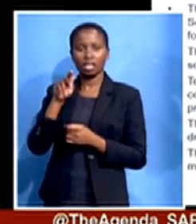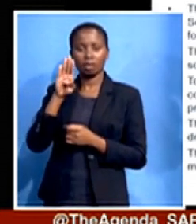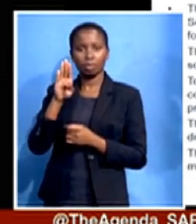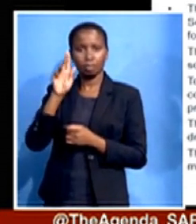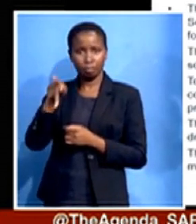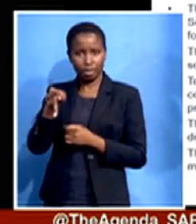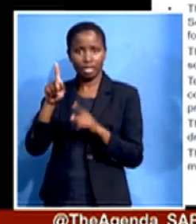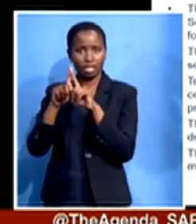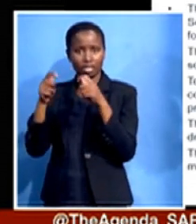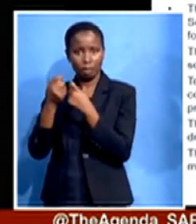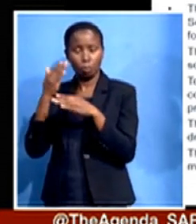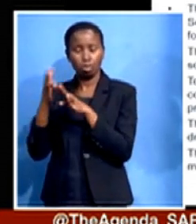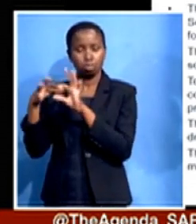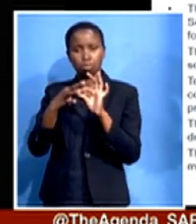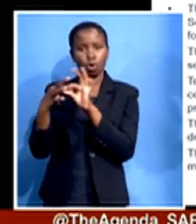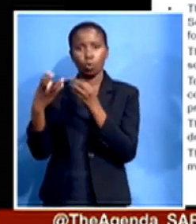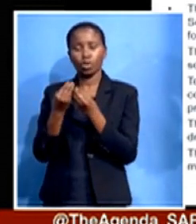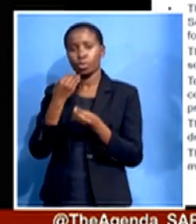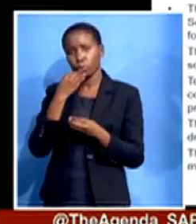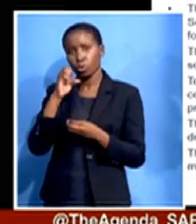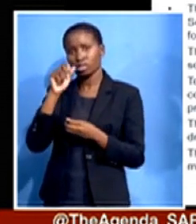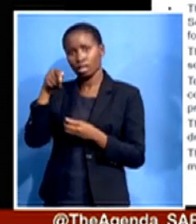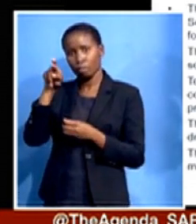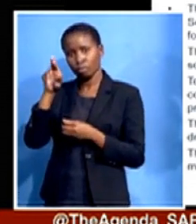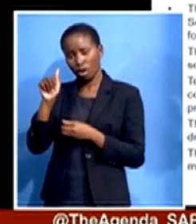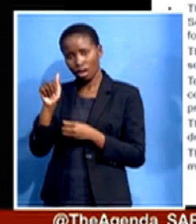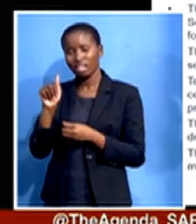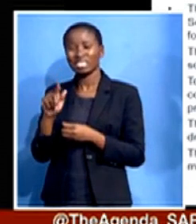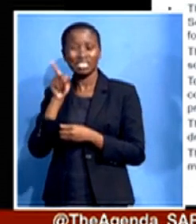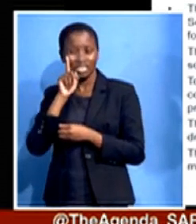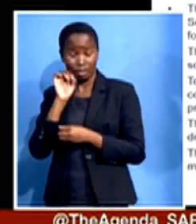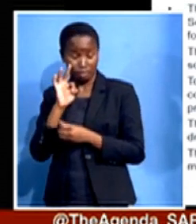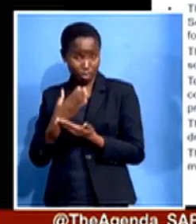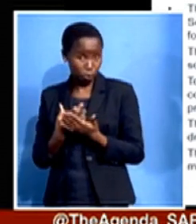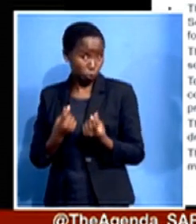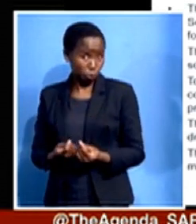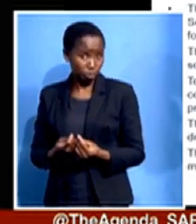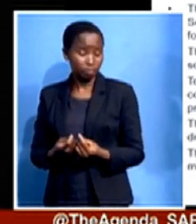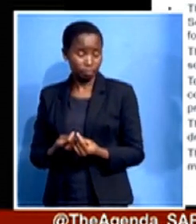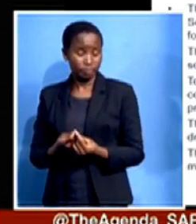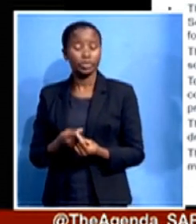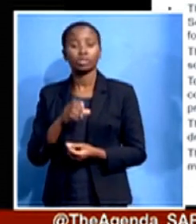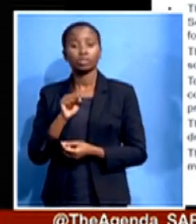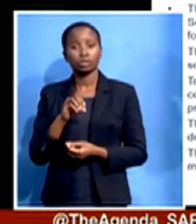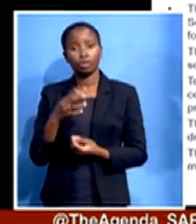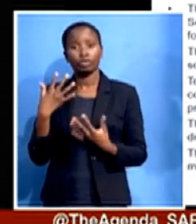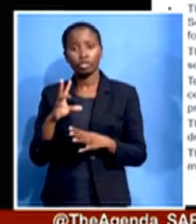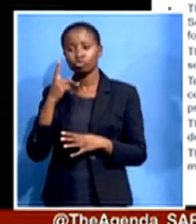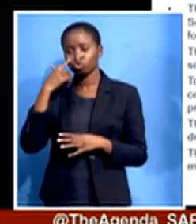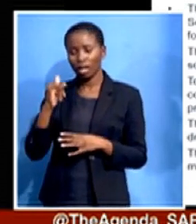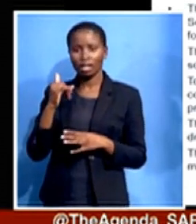trial expert, to see whether this could be done. So that we have been looking at some partners that have been doing some